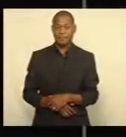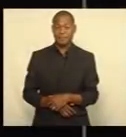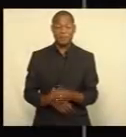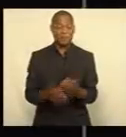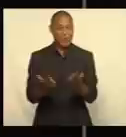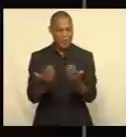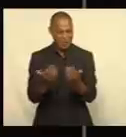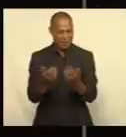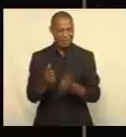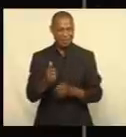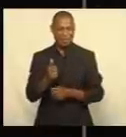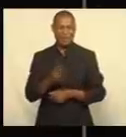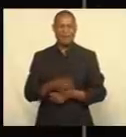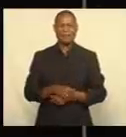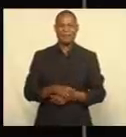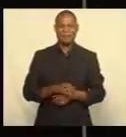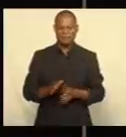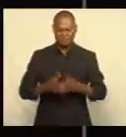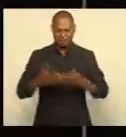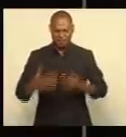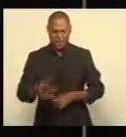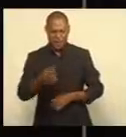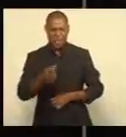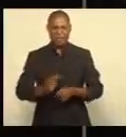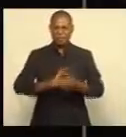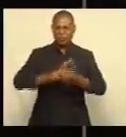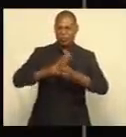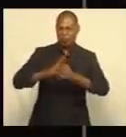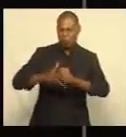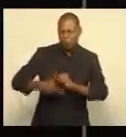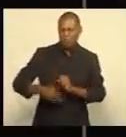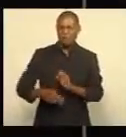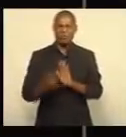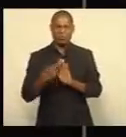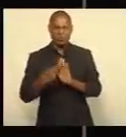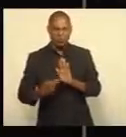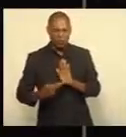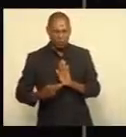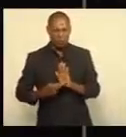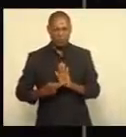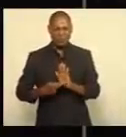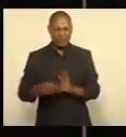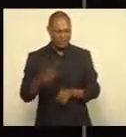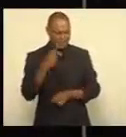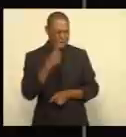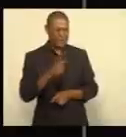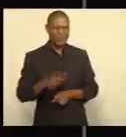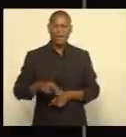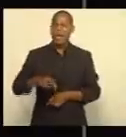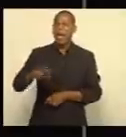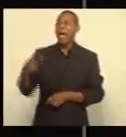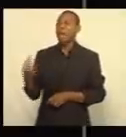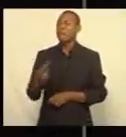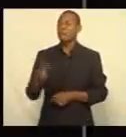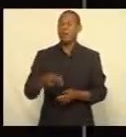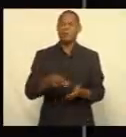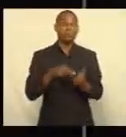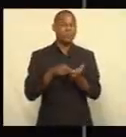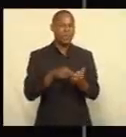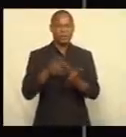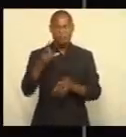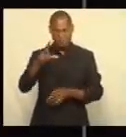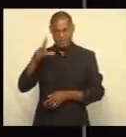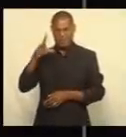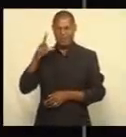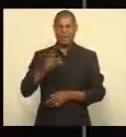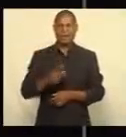Welcome back. Implementation of the new COVID-19 protocols were evident around Nandi today. Since yesterday, there have been more people